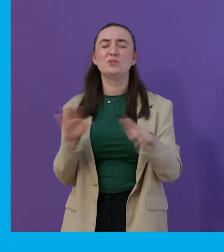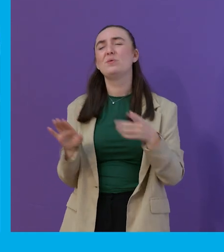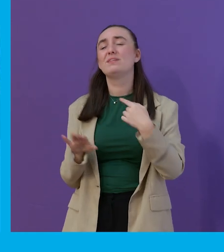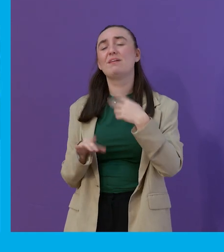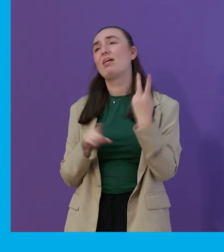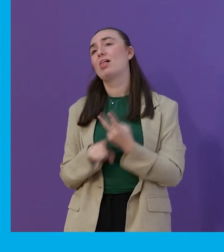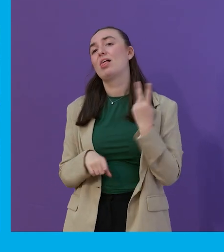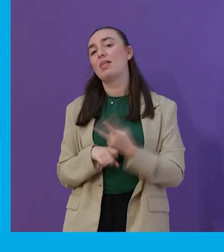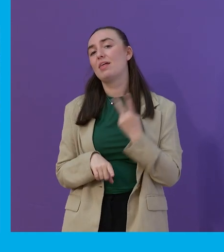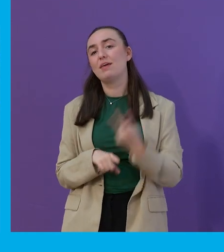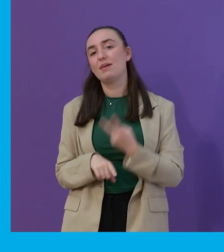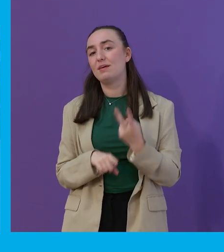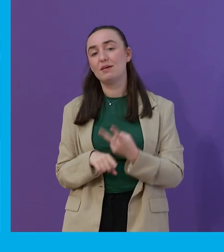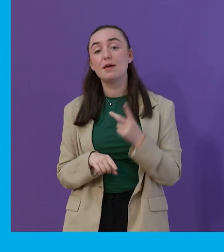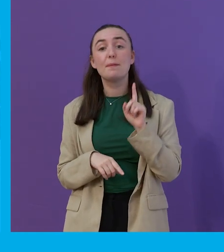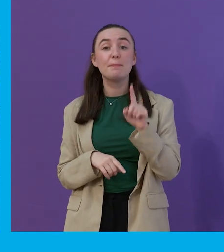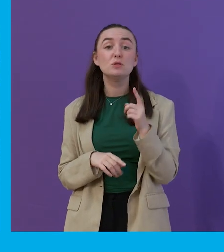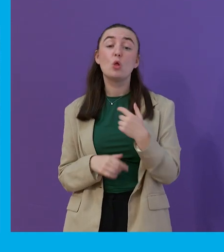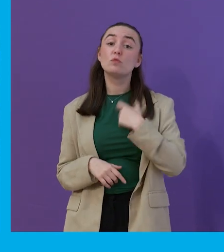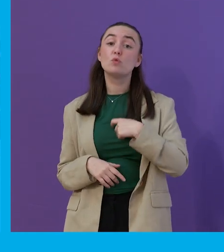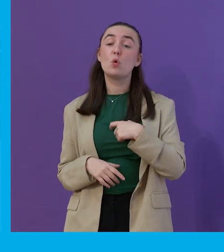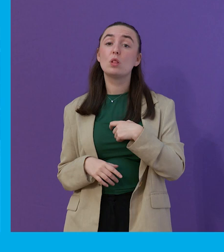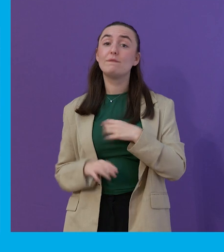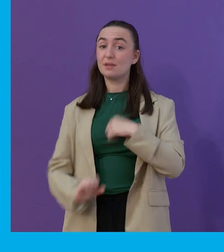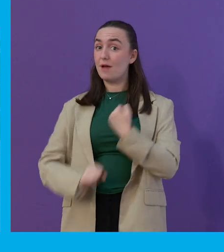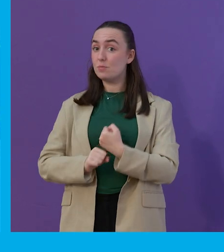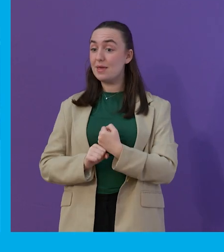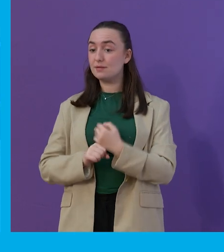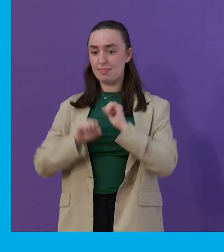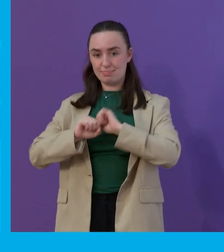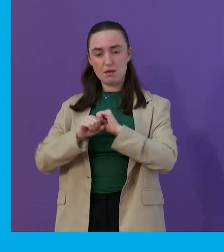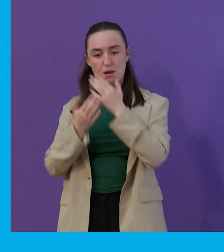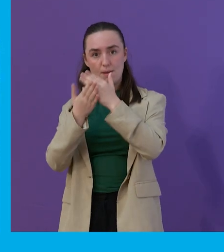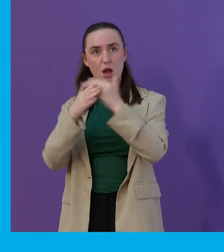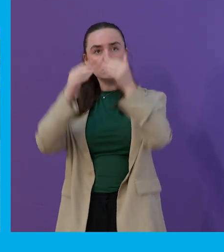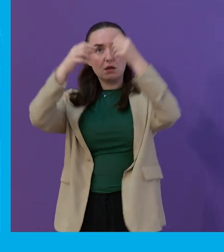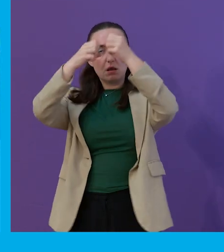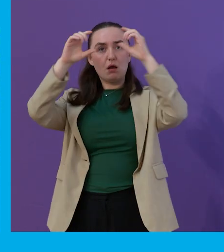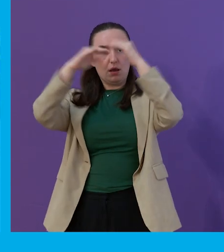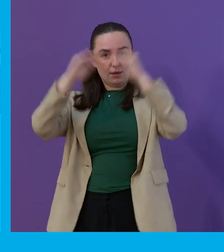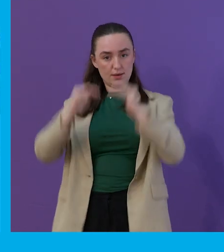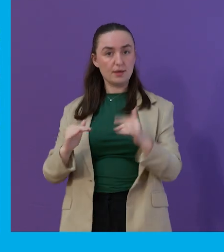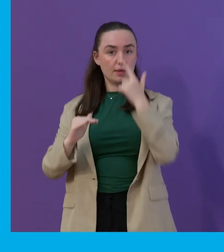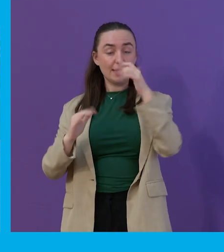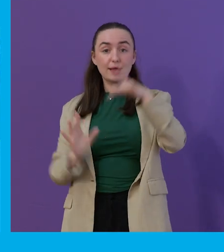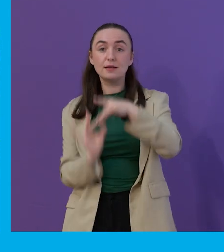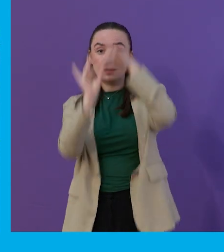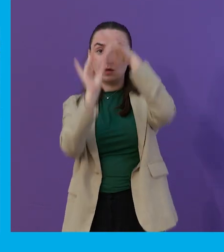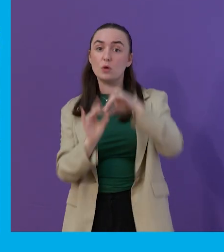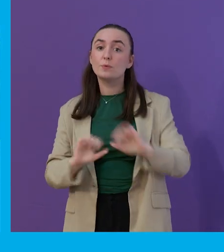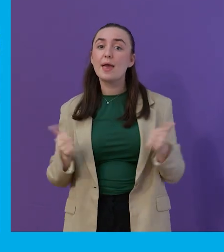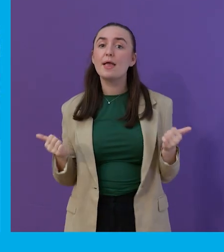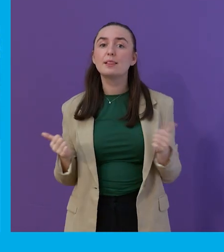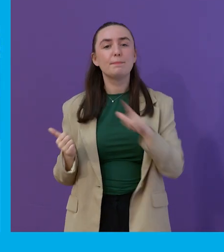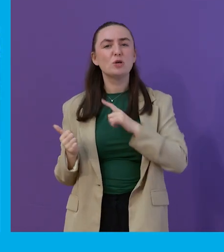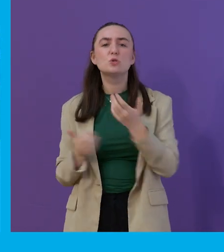broken record, but on the role of the state and all the component parts of the state to act coherently, because we're looking at